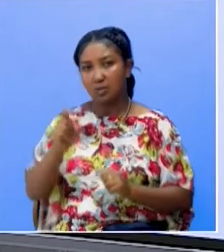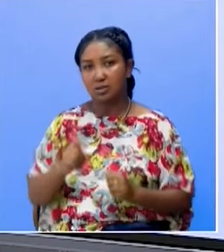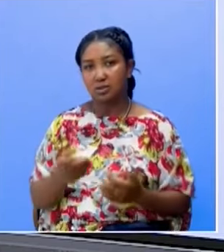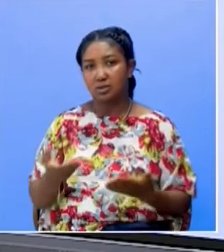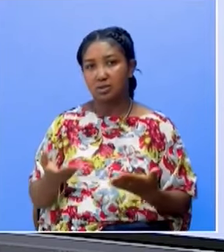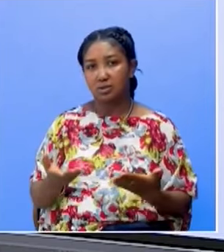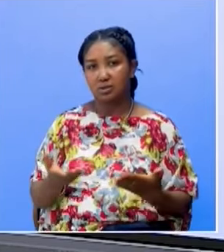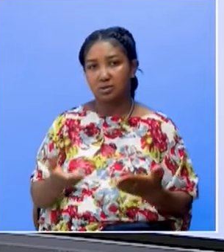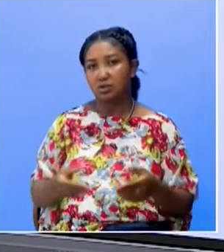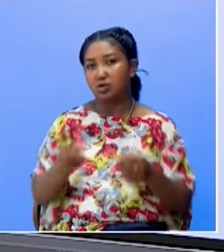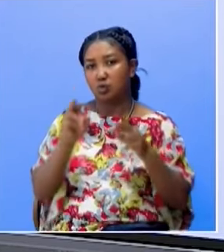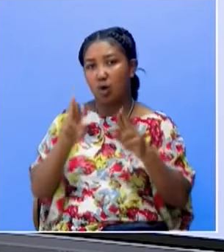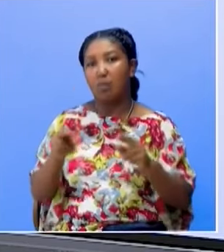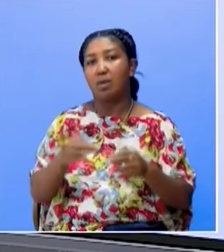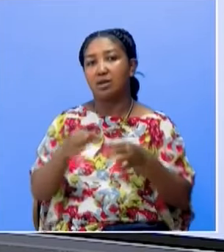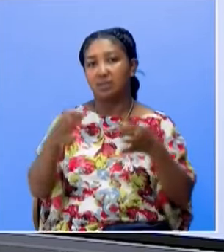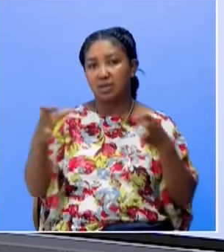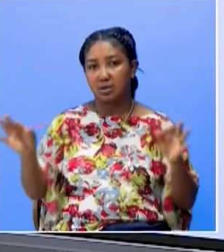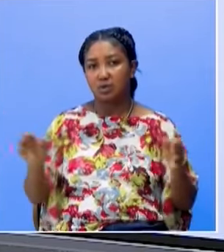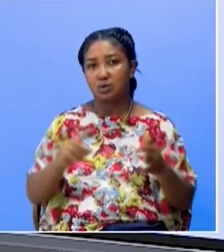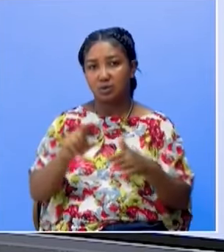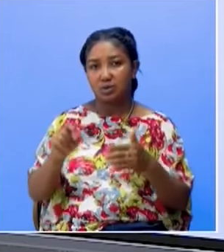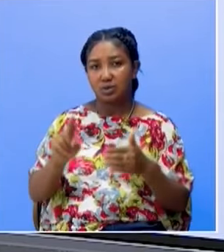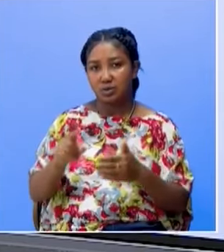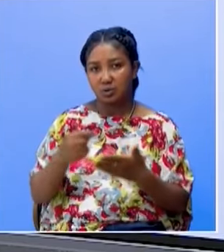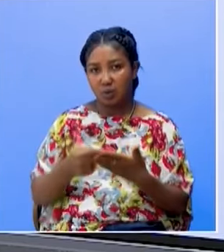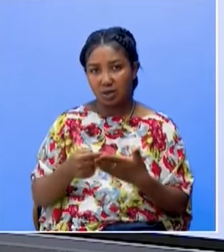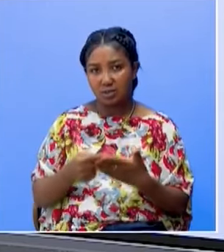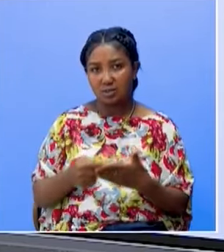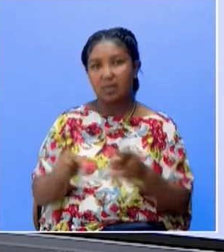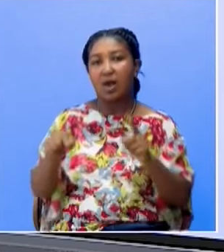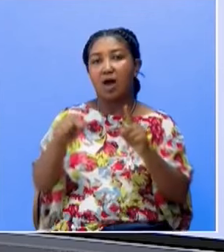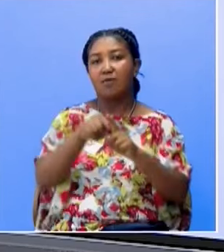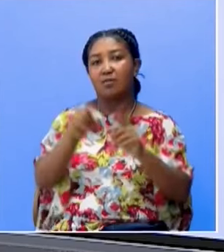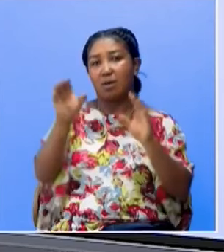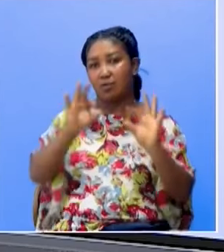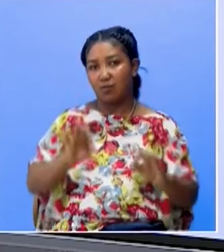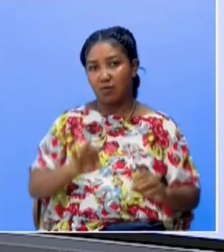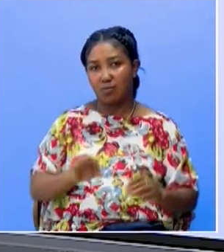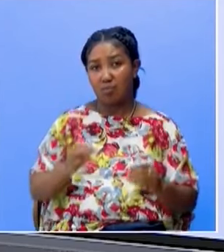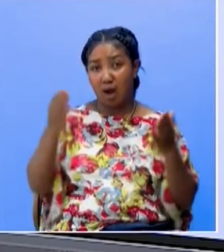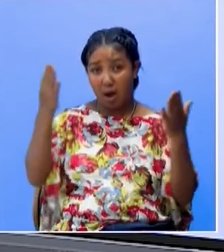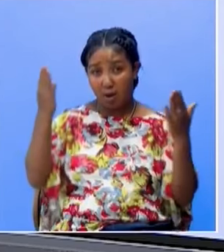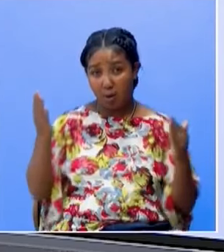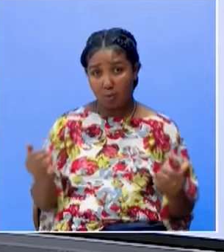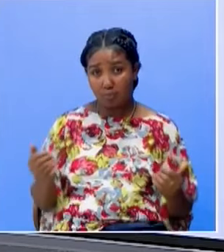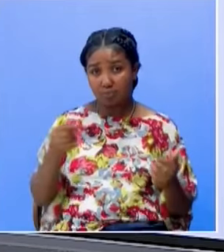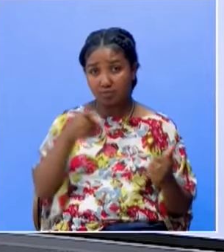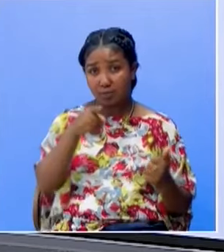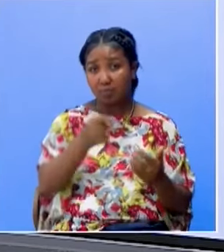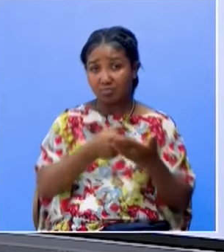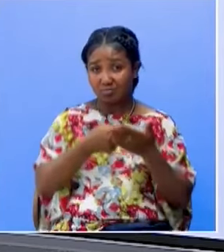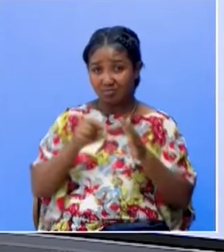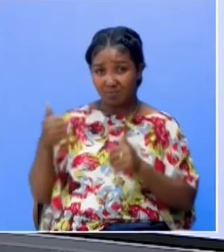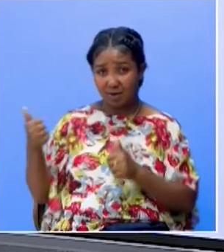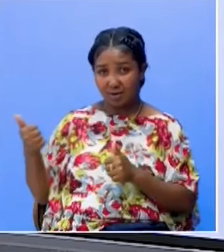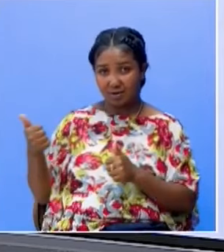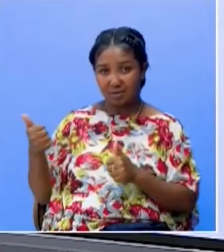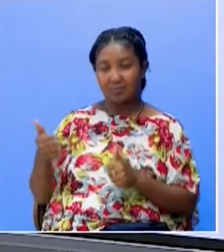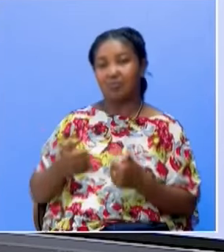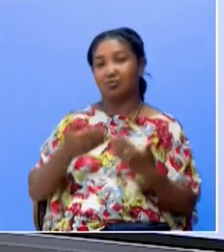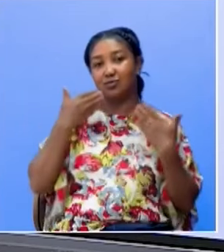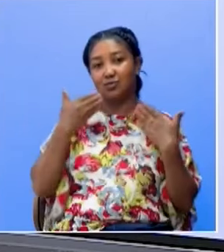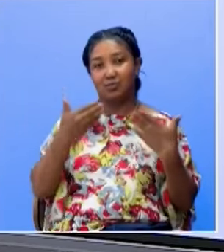a normal sentence. So these ones are the affirmative form. I hope I'm clear, okay?